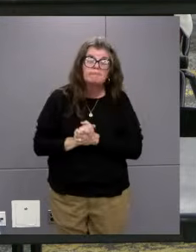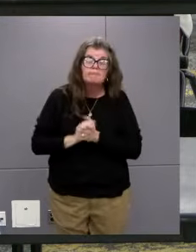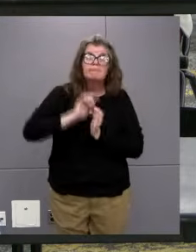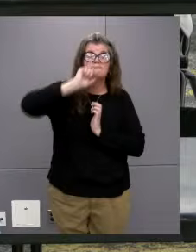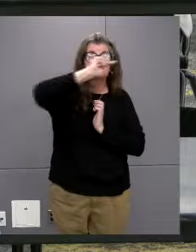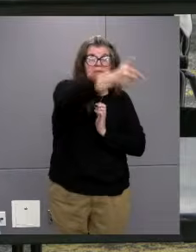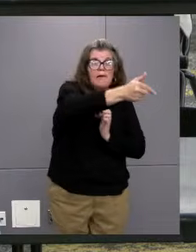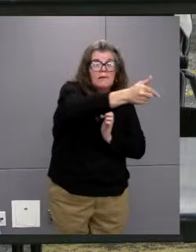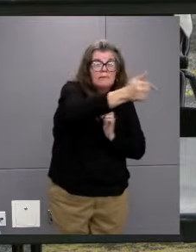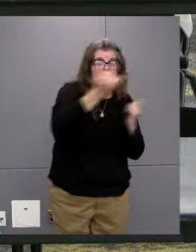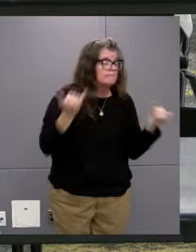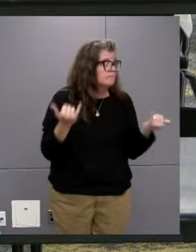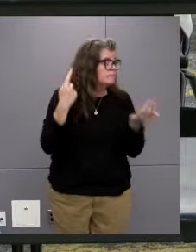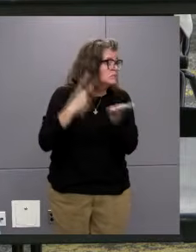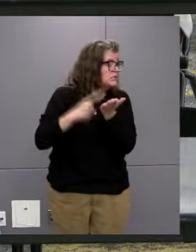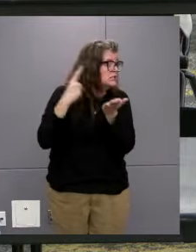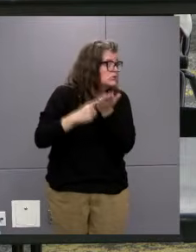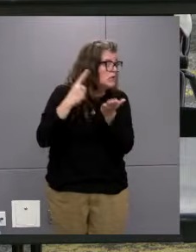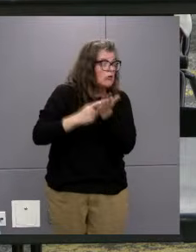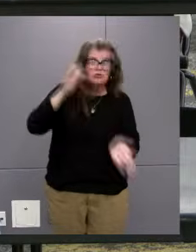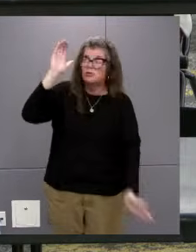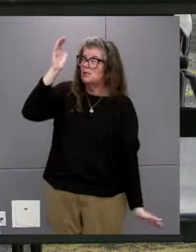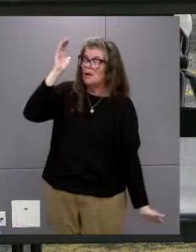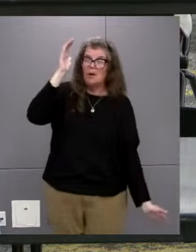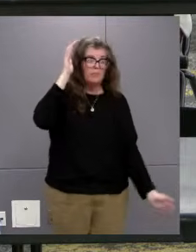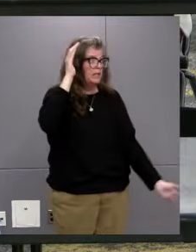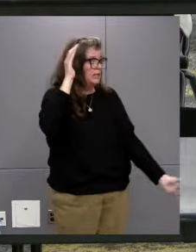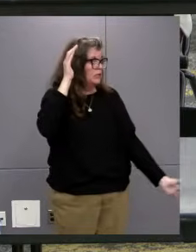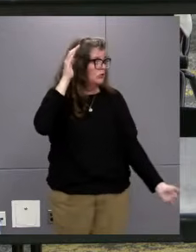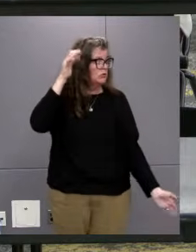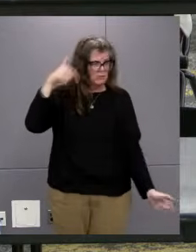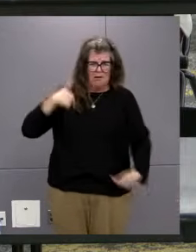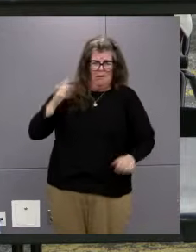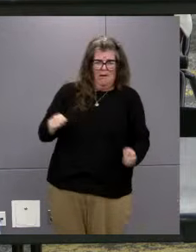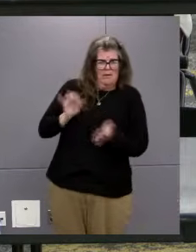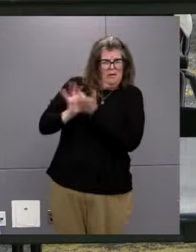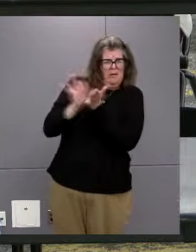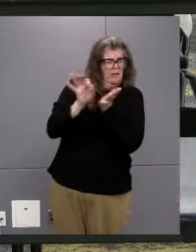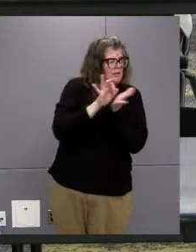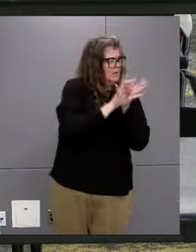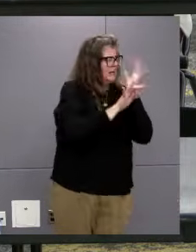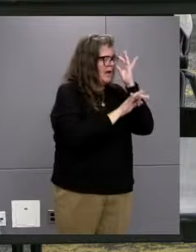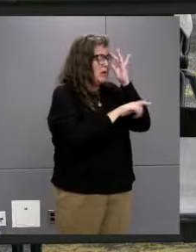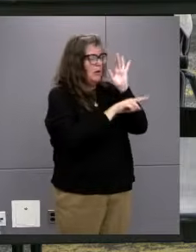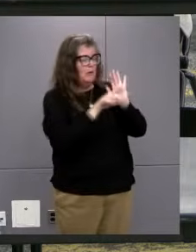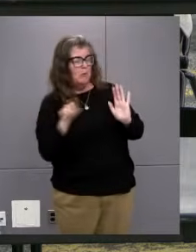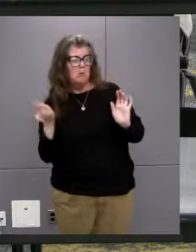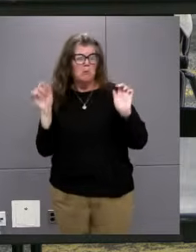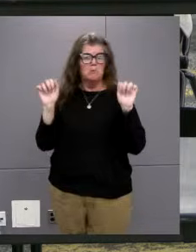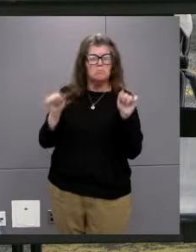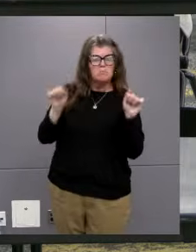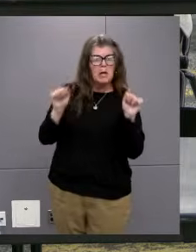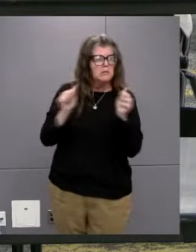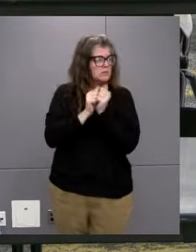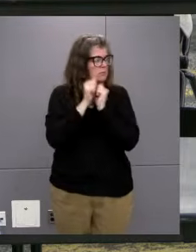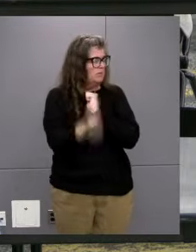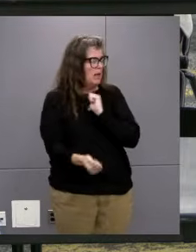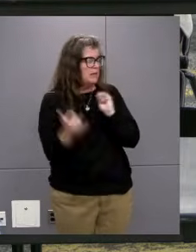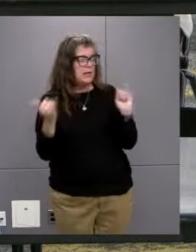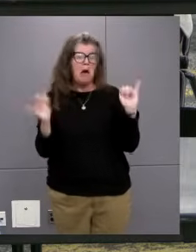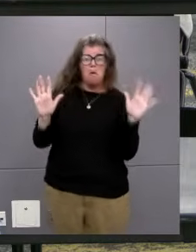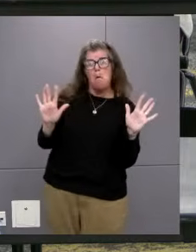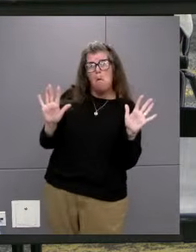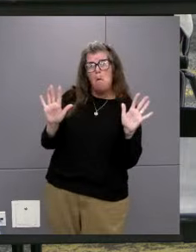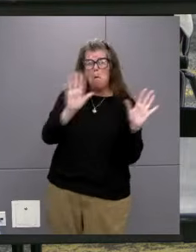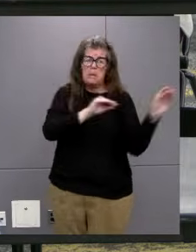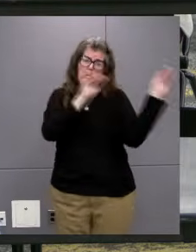seconded, and discussion appears that, and I can count, appears that this has a good shot at passing. Now it's, well, we can